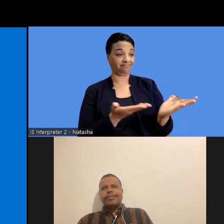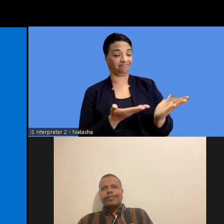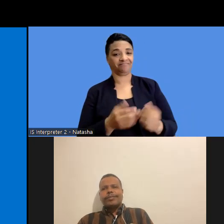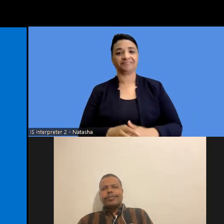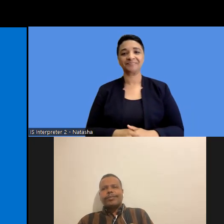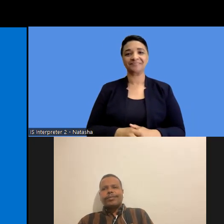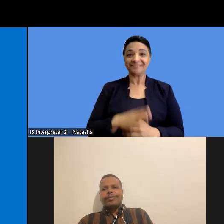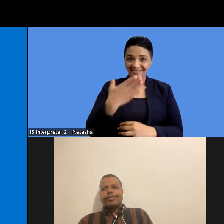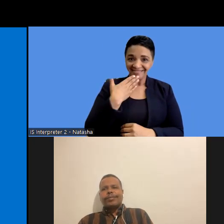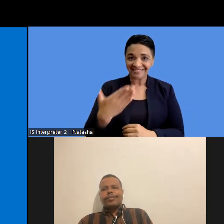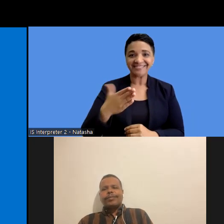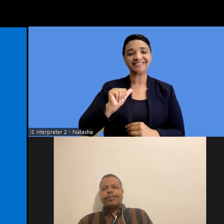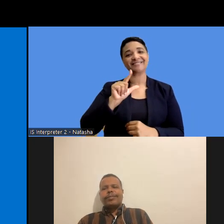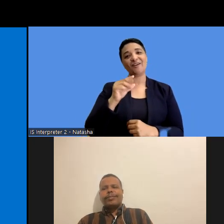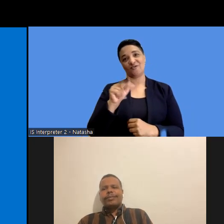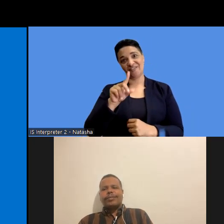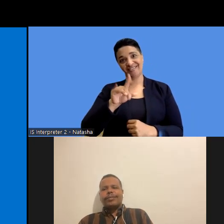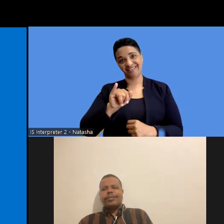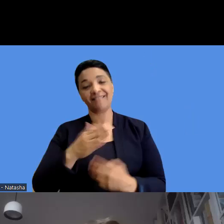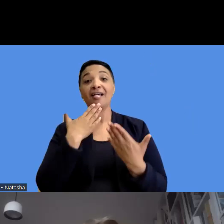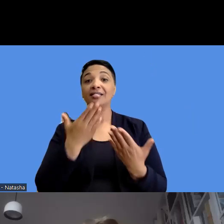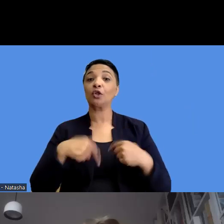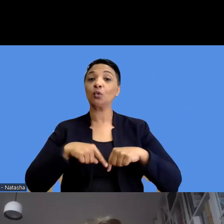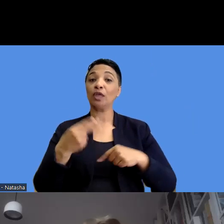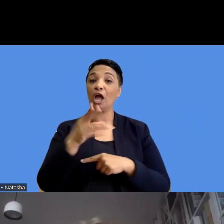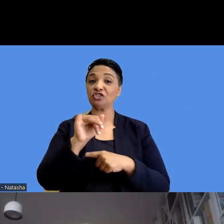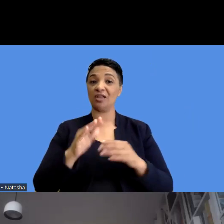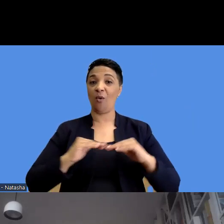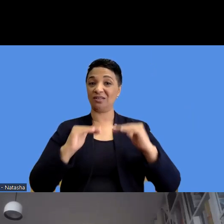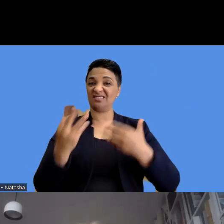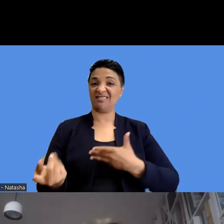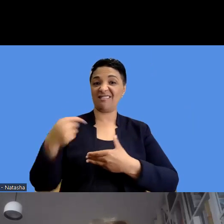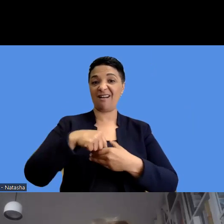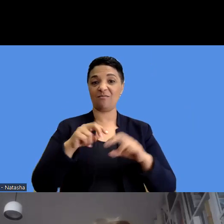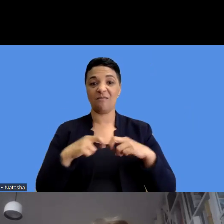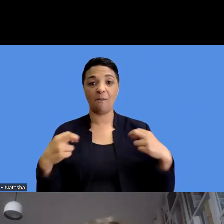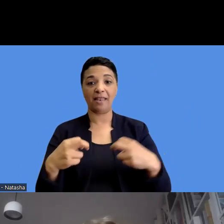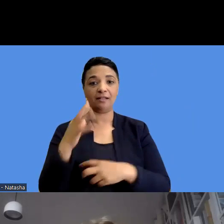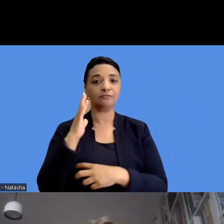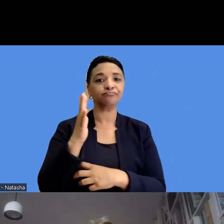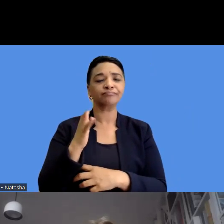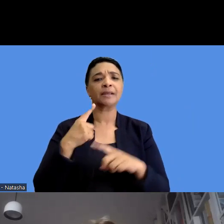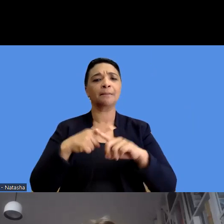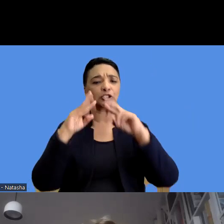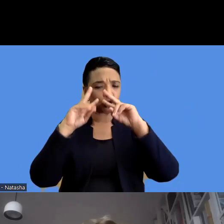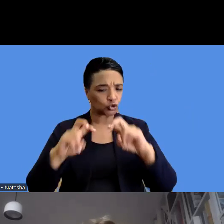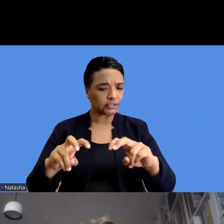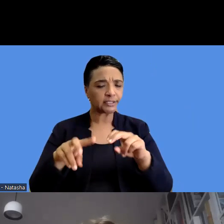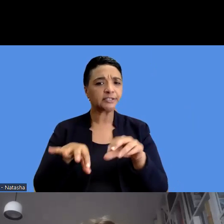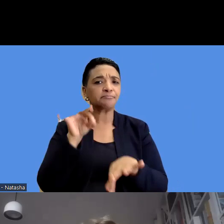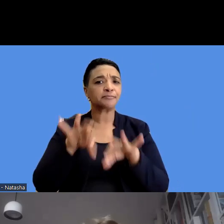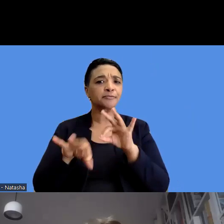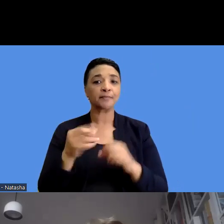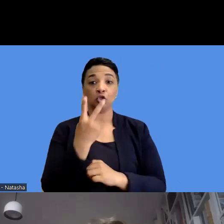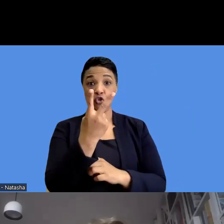much, Aradi, and thanks for giving us the space here to share the key findings from two